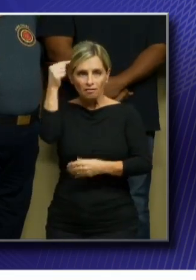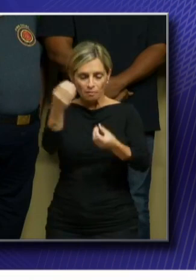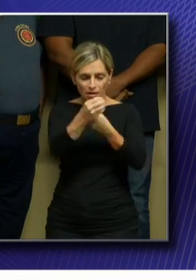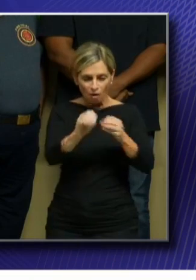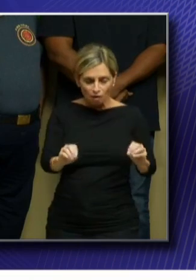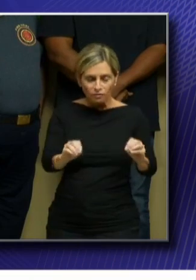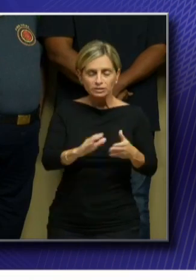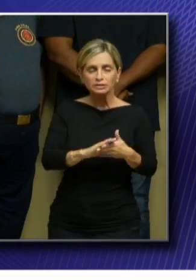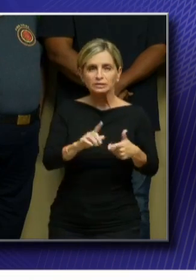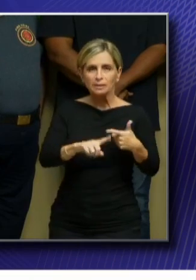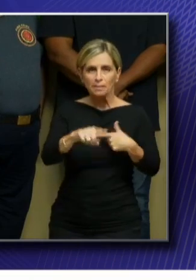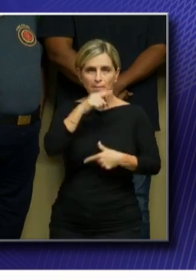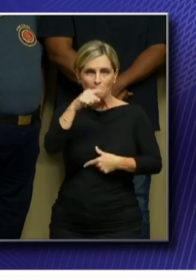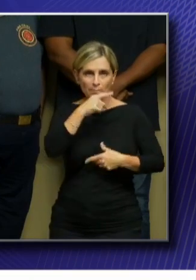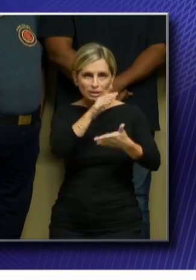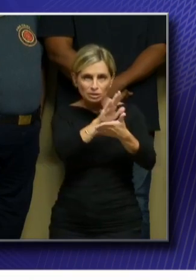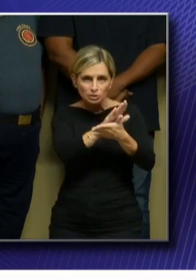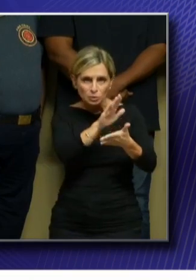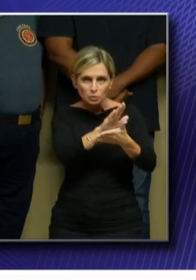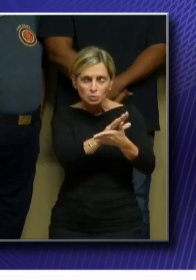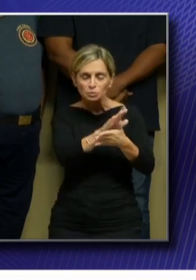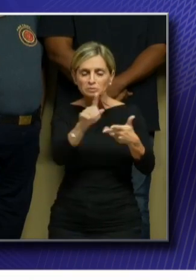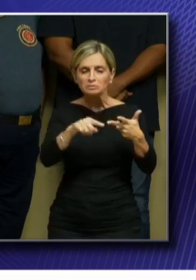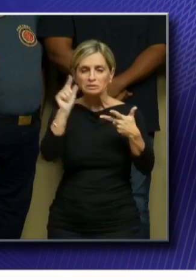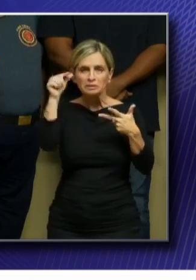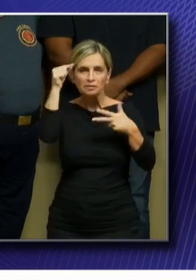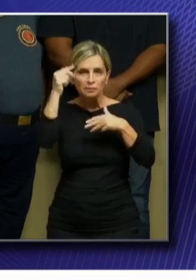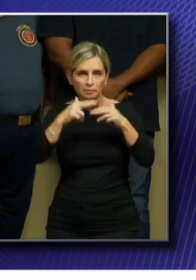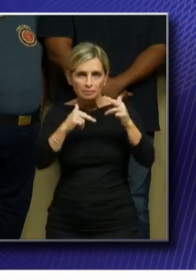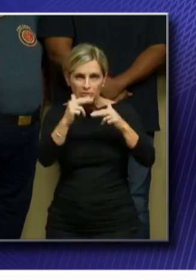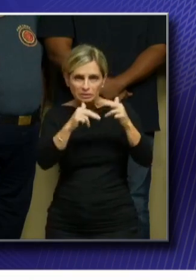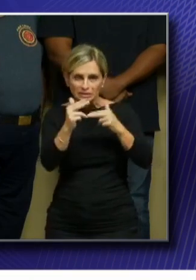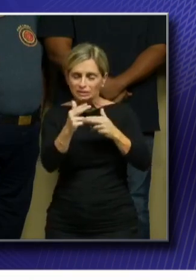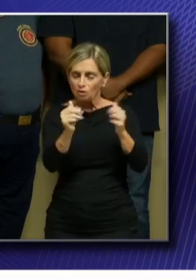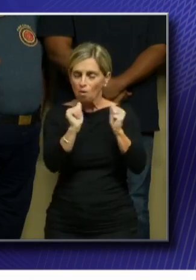County Public Schools, remain closed until further notice.